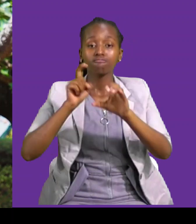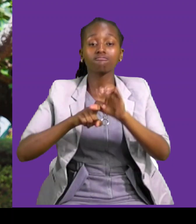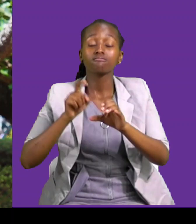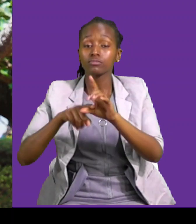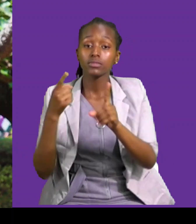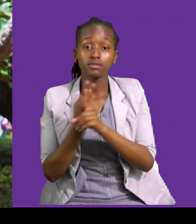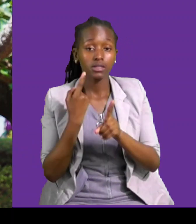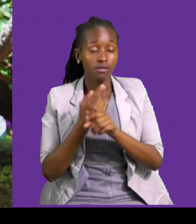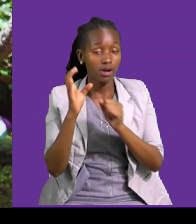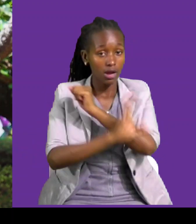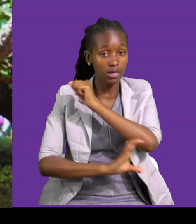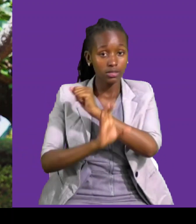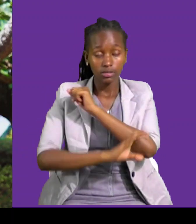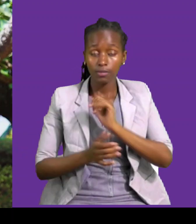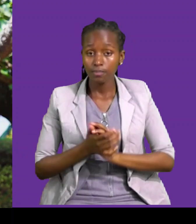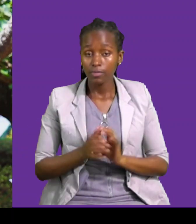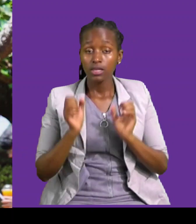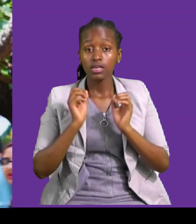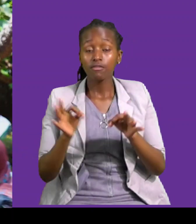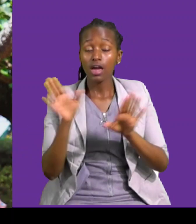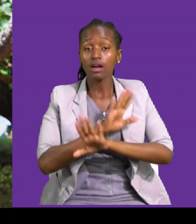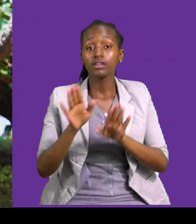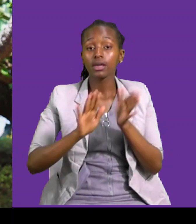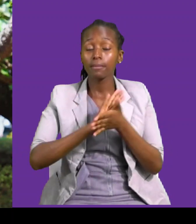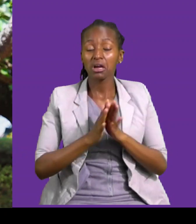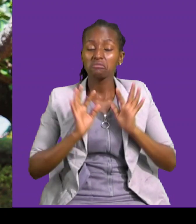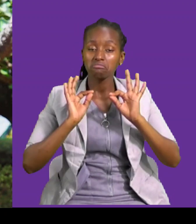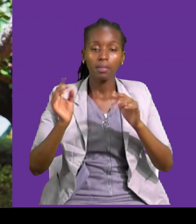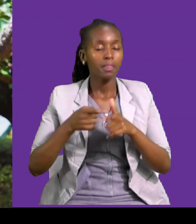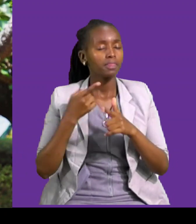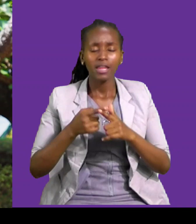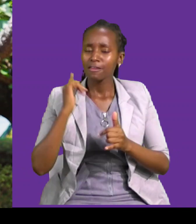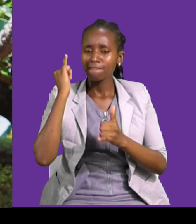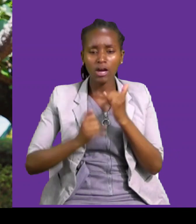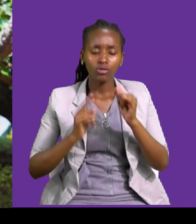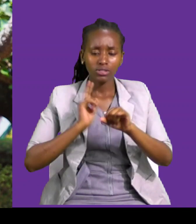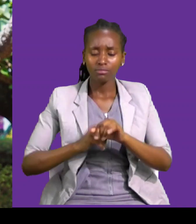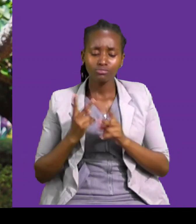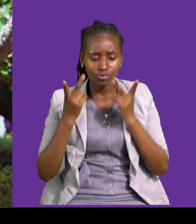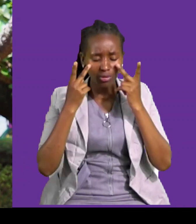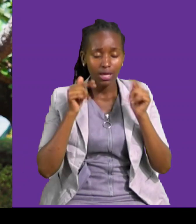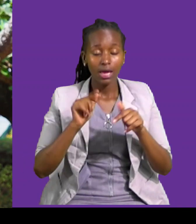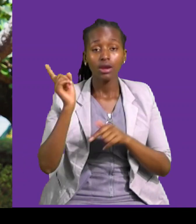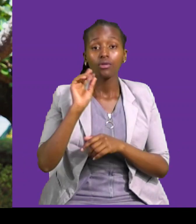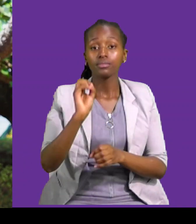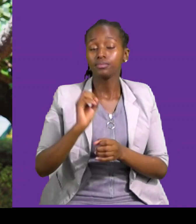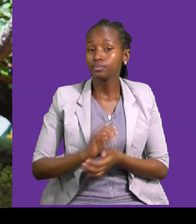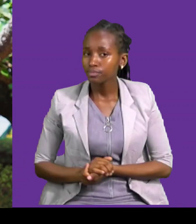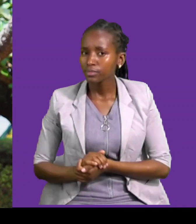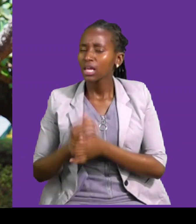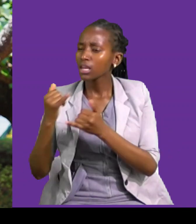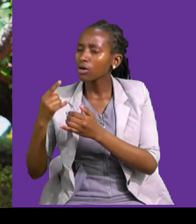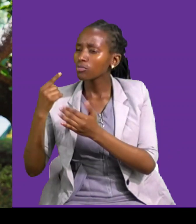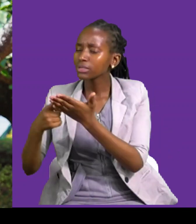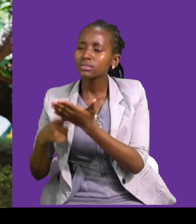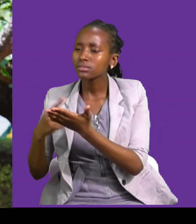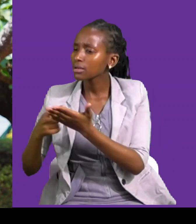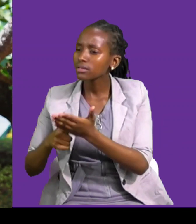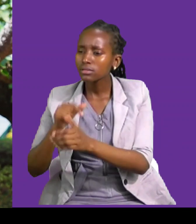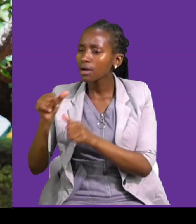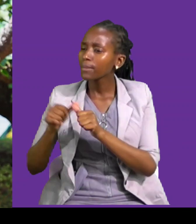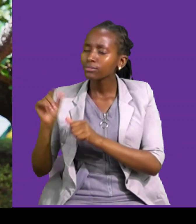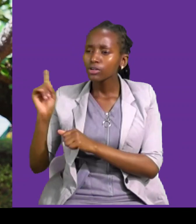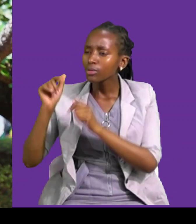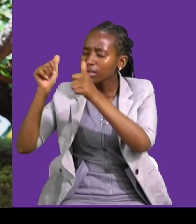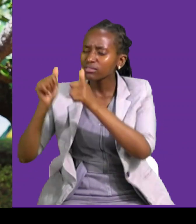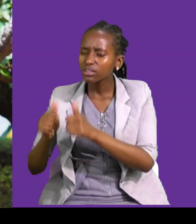everything goes well, this won't be the last Amld Africa in Nairobi. Mm-hmm. So you speak about democratizing AI. Yes. Perhaps you can expound on that, because